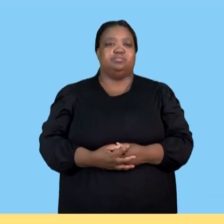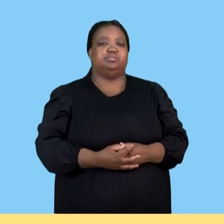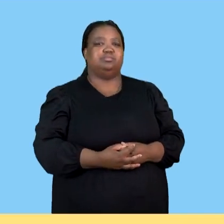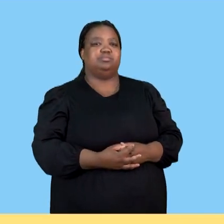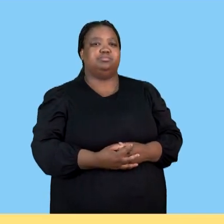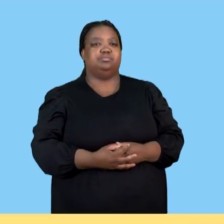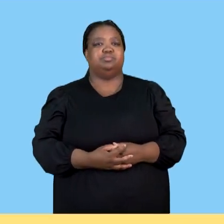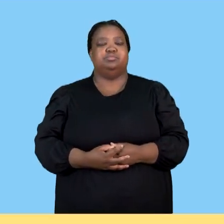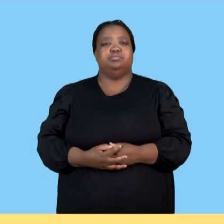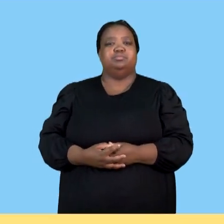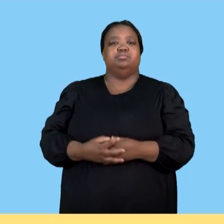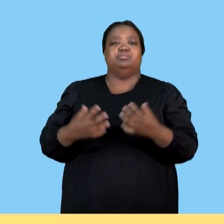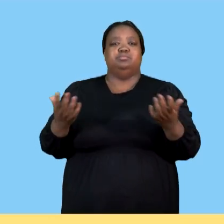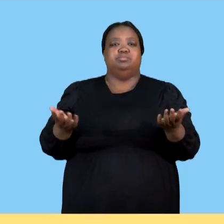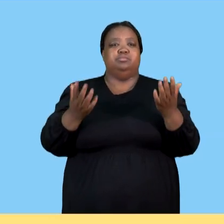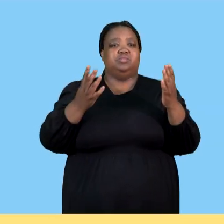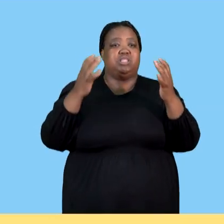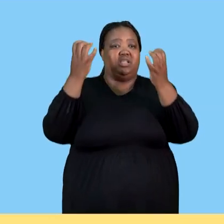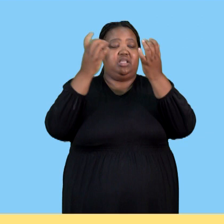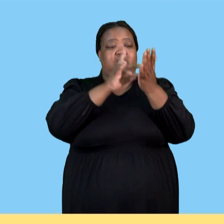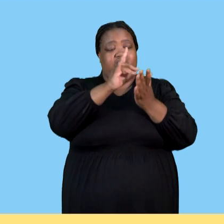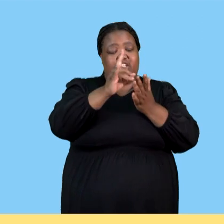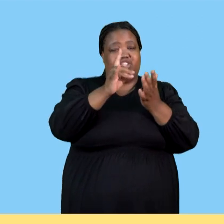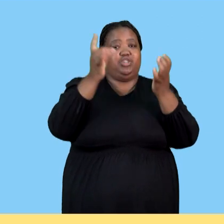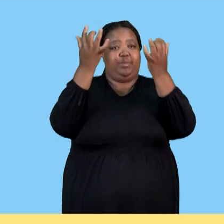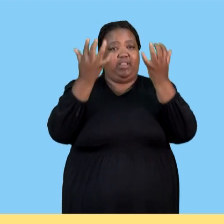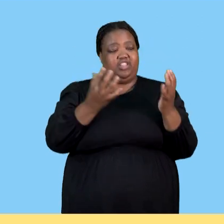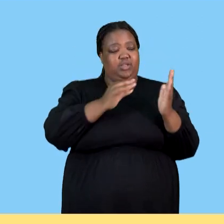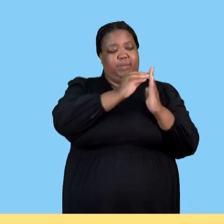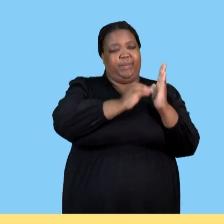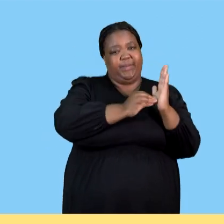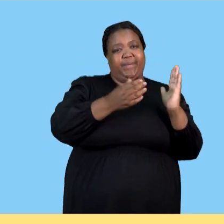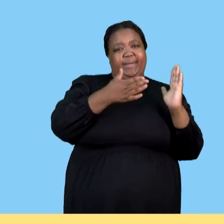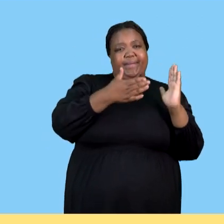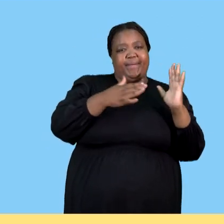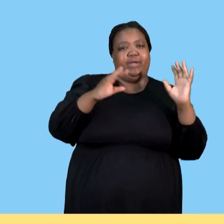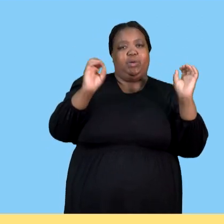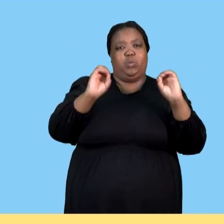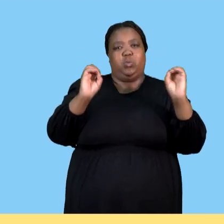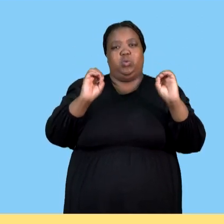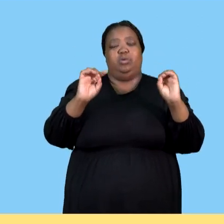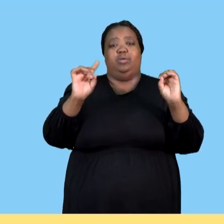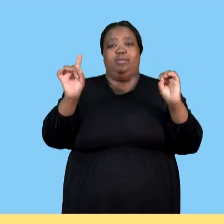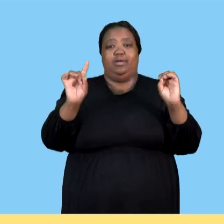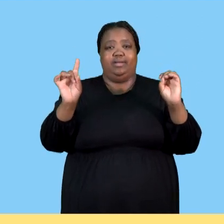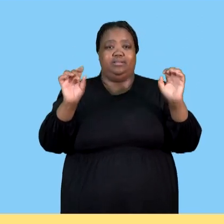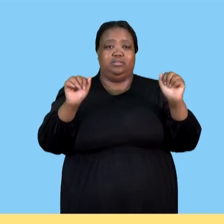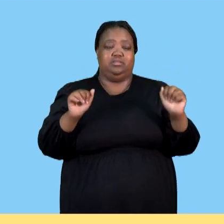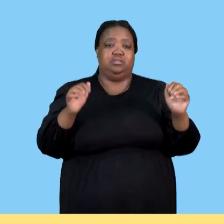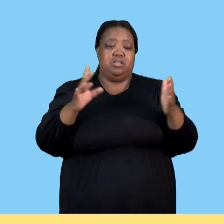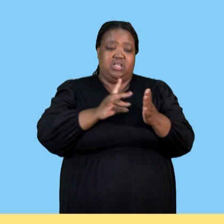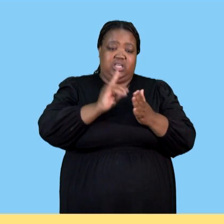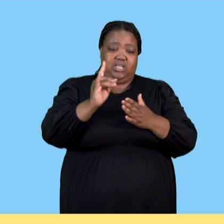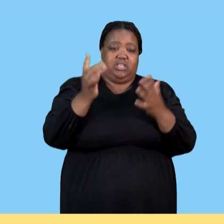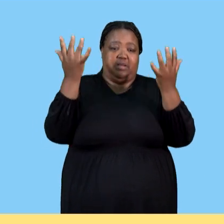The following items will not be recorded in the cash budget. All right, so when we prepare a cash budget, we